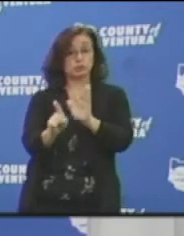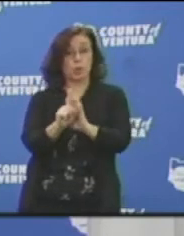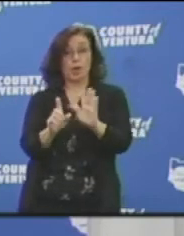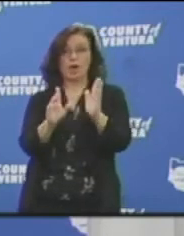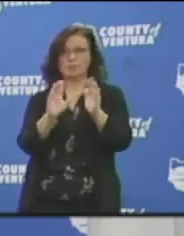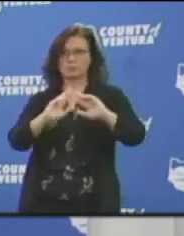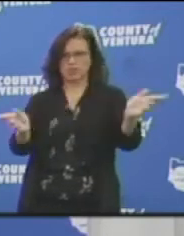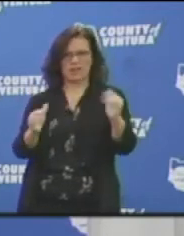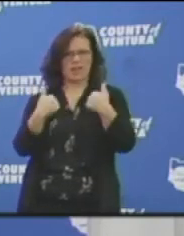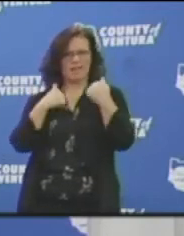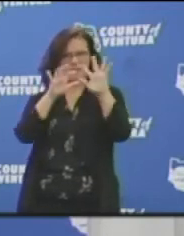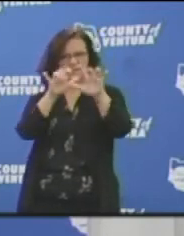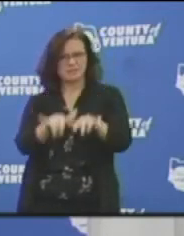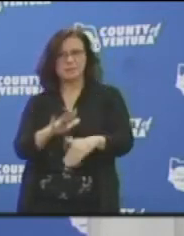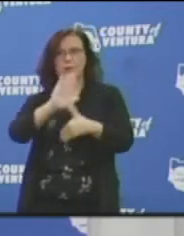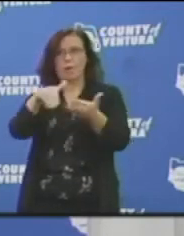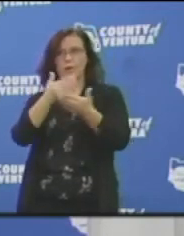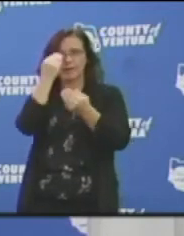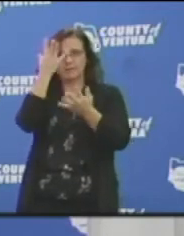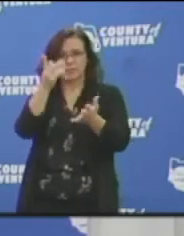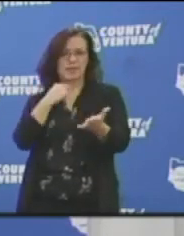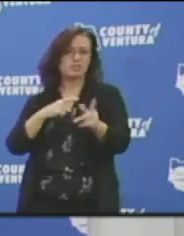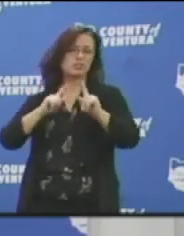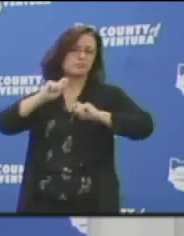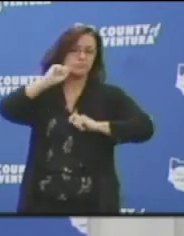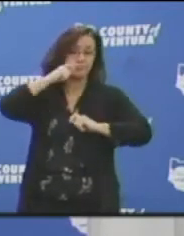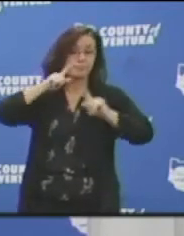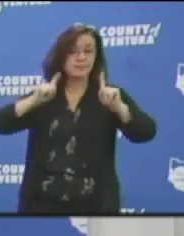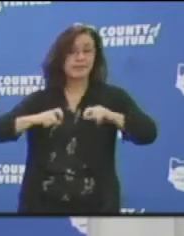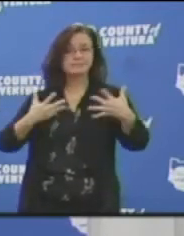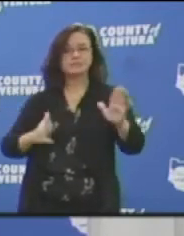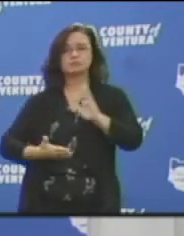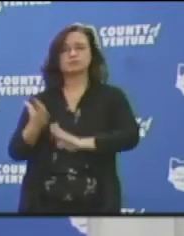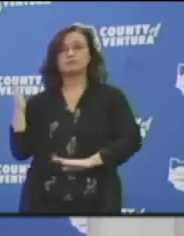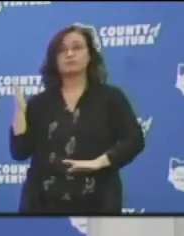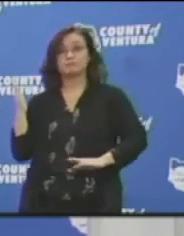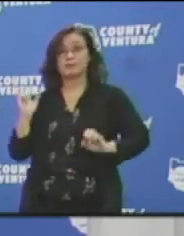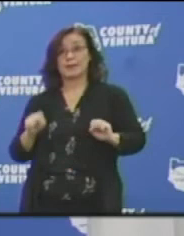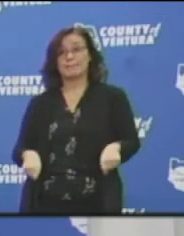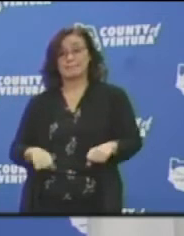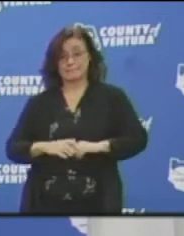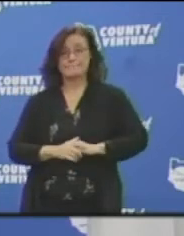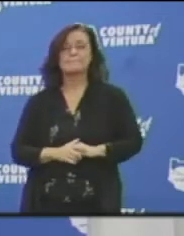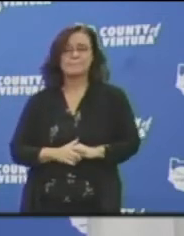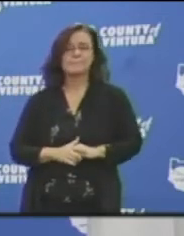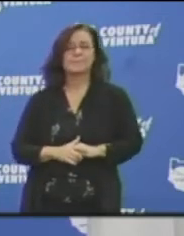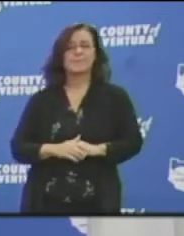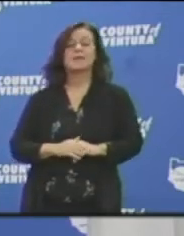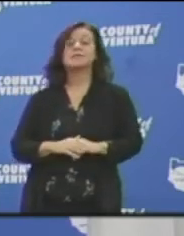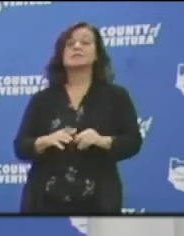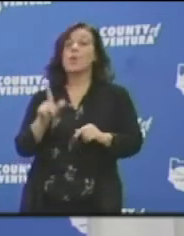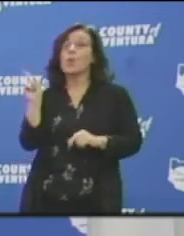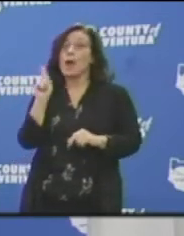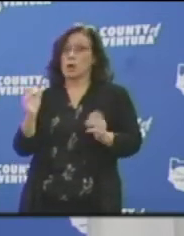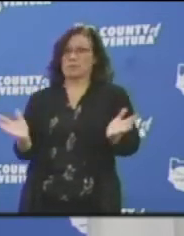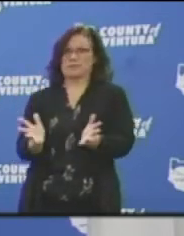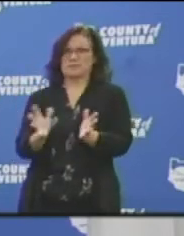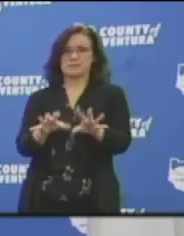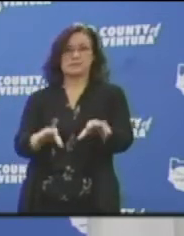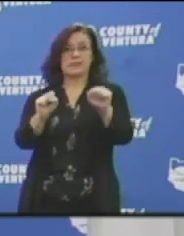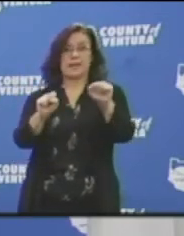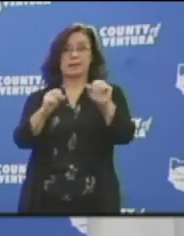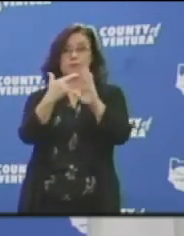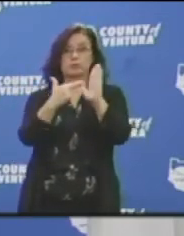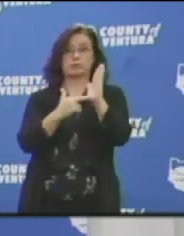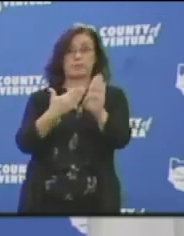Those locations that we encourage and highly encourage pre-registration are at the